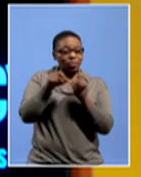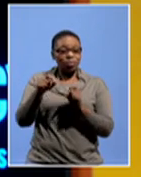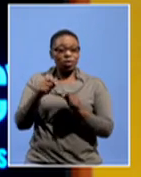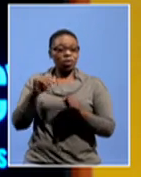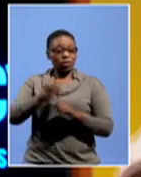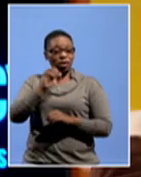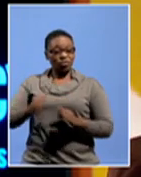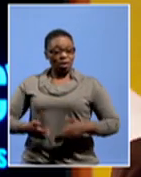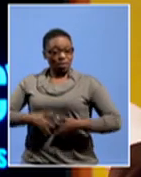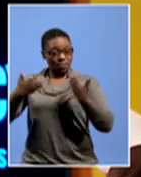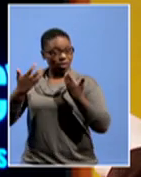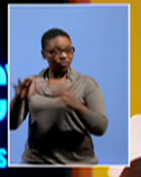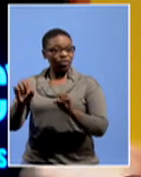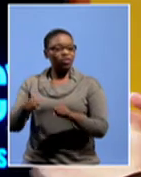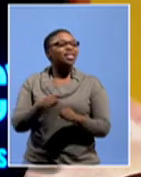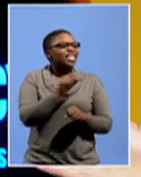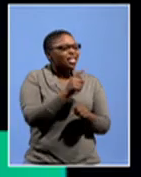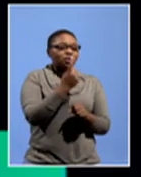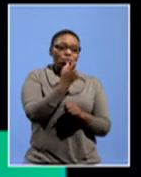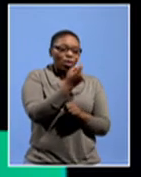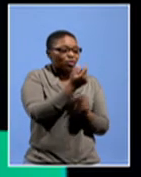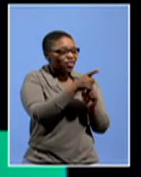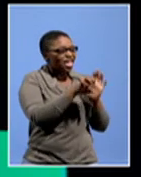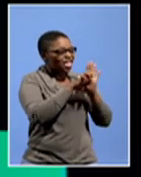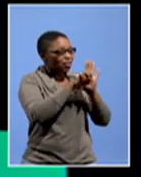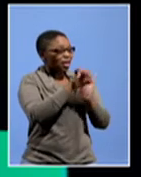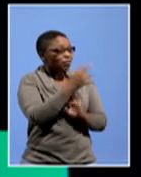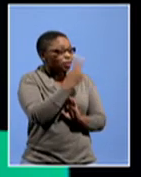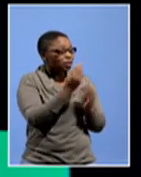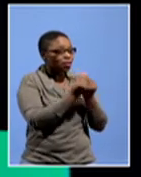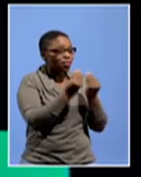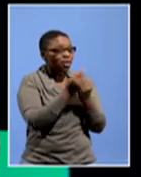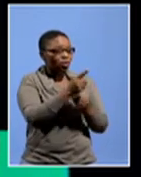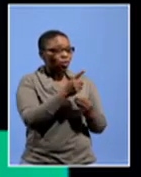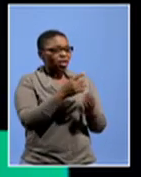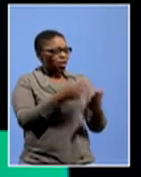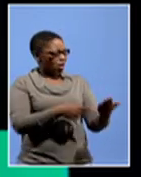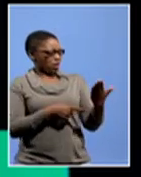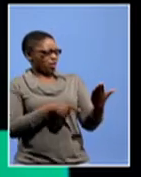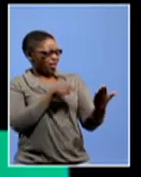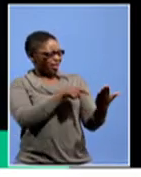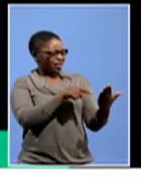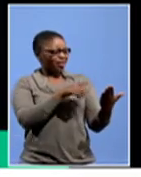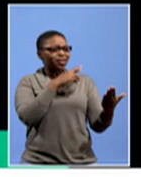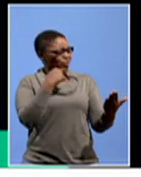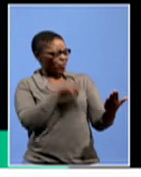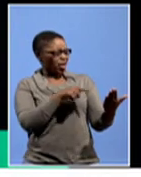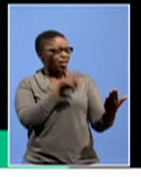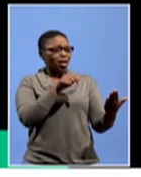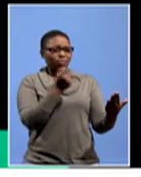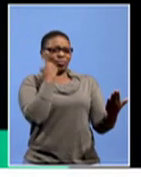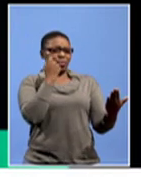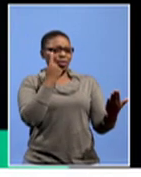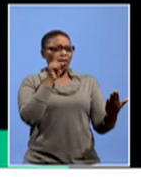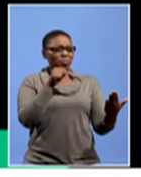South Africa. I mean, and that's always one of the tips. If you see a post that that the moment you read it, you go, what on earth is this? And you get incensed and you